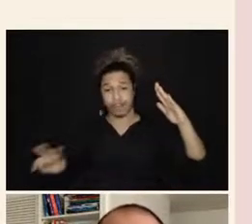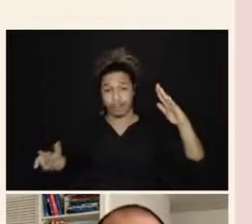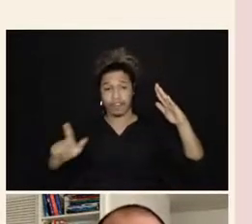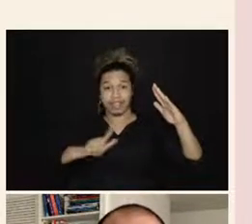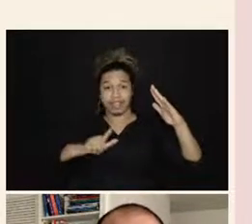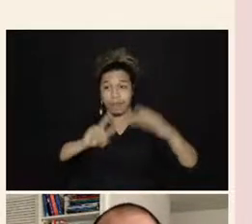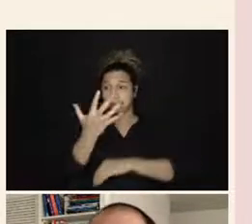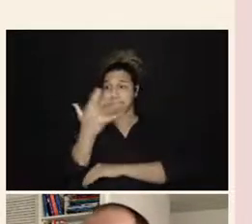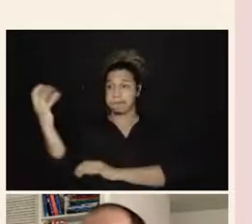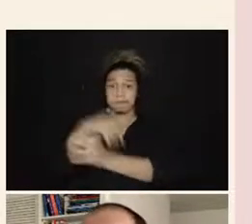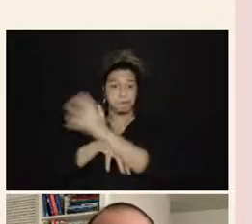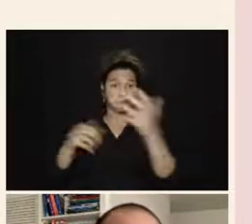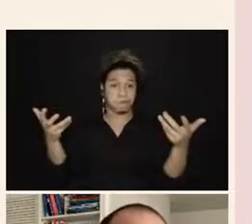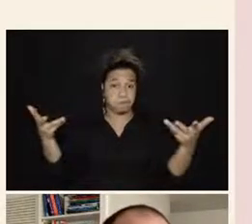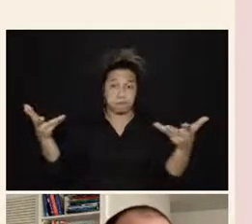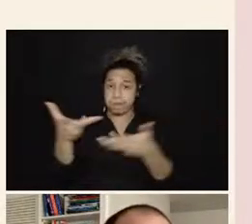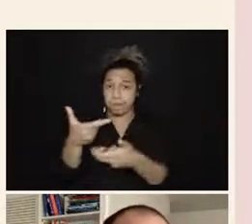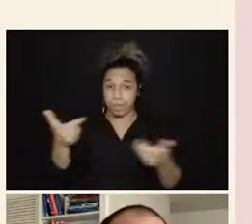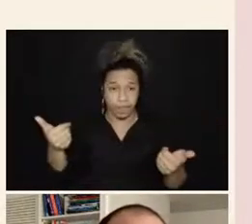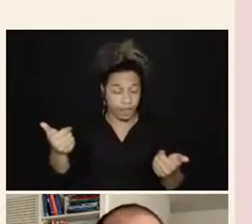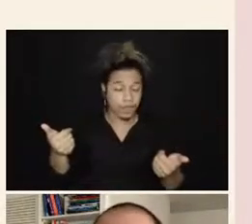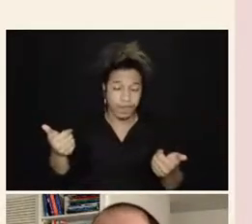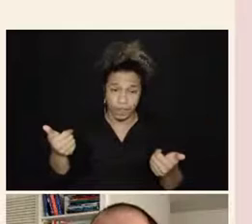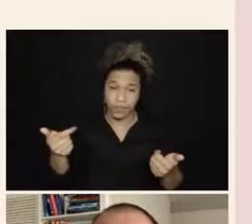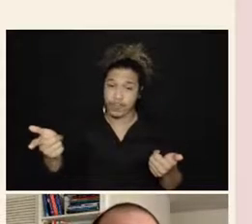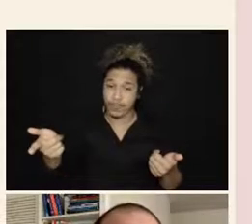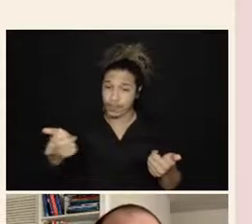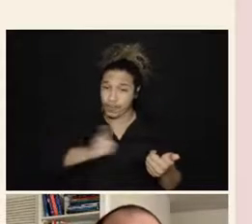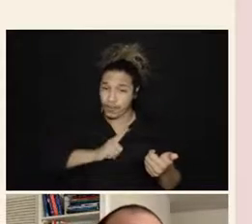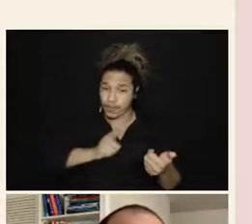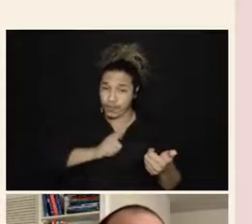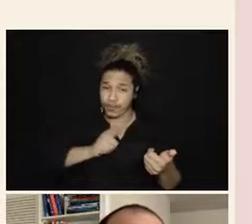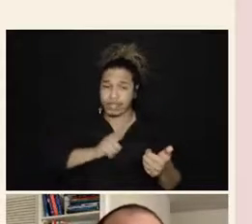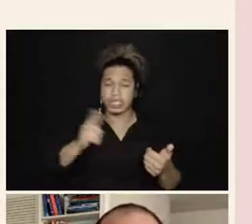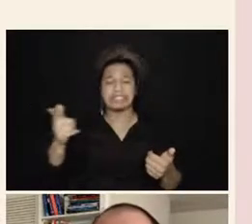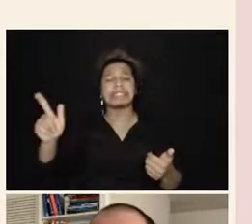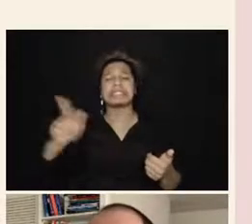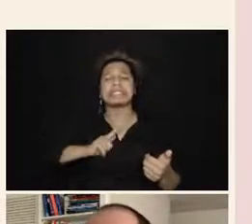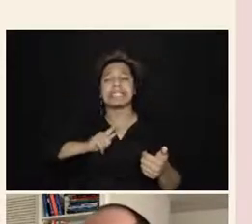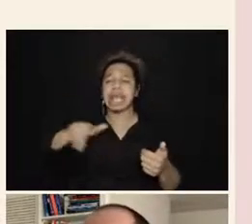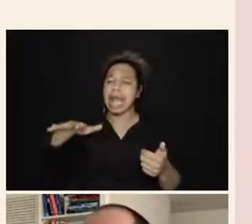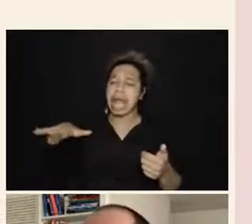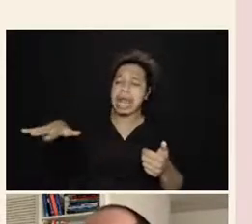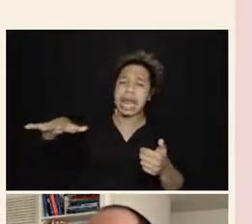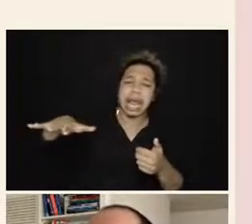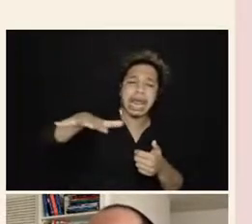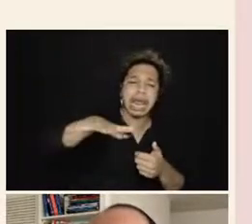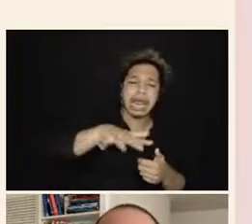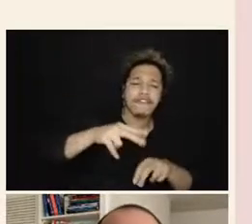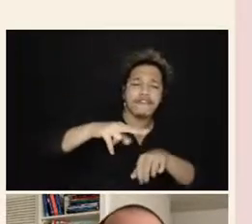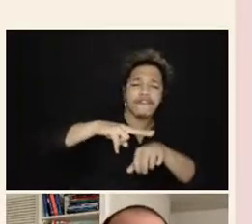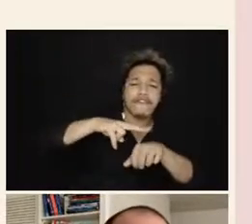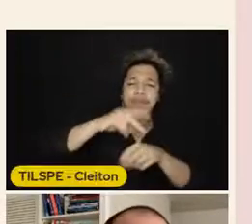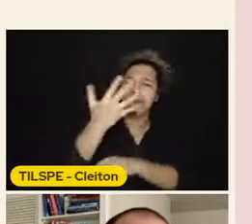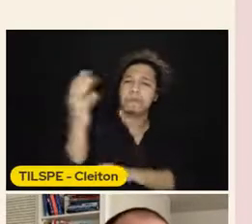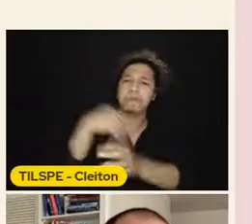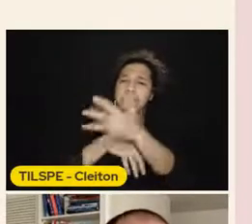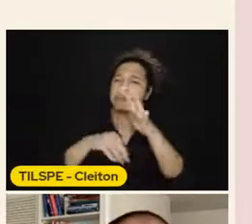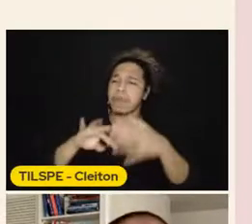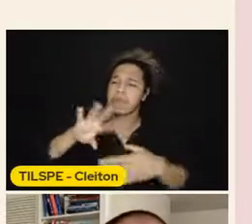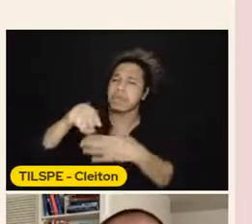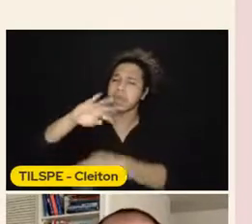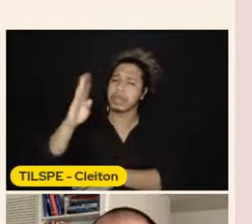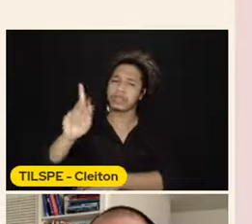here, magnificent forest. And we have lots of green areas in Brazil as well. And then I wonder, you can